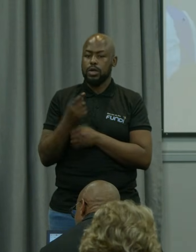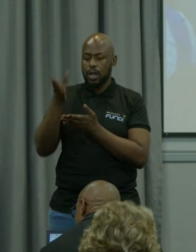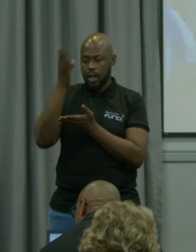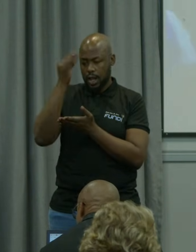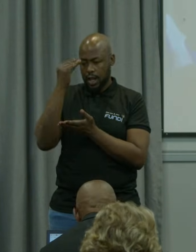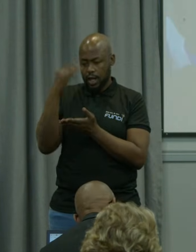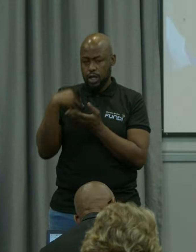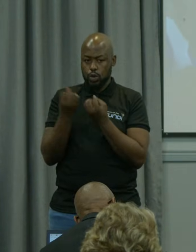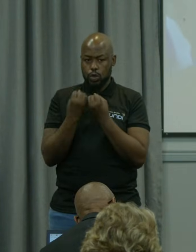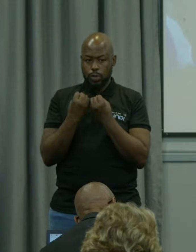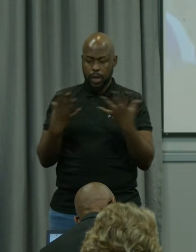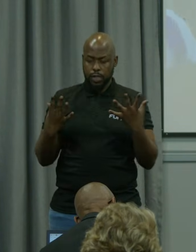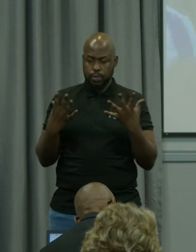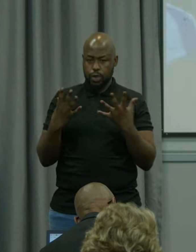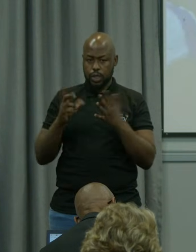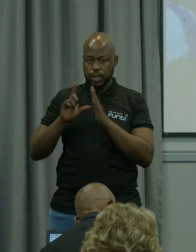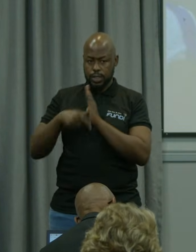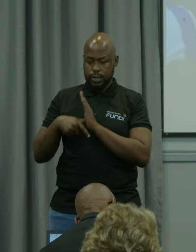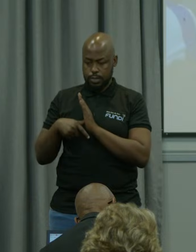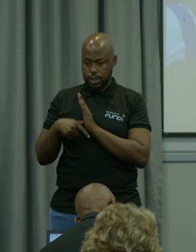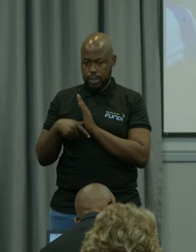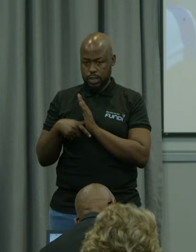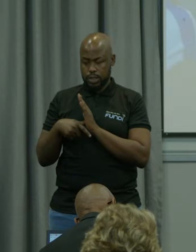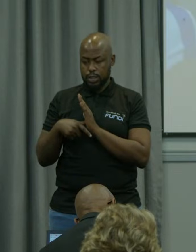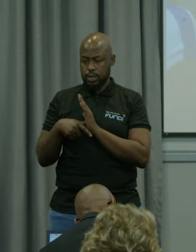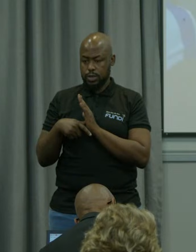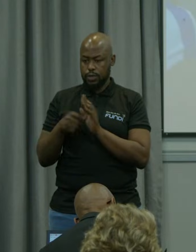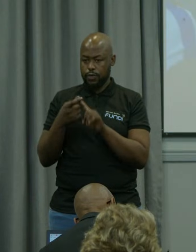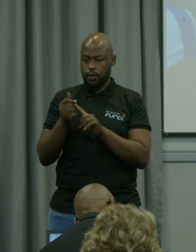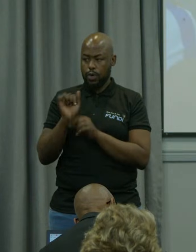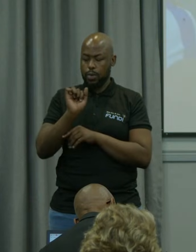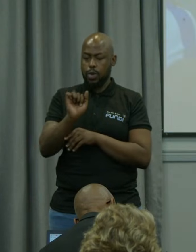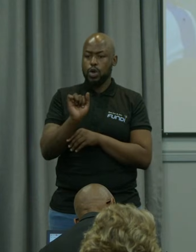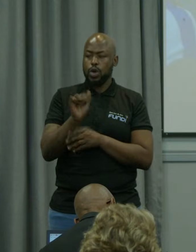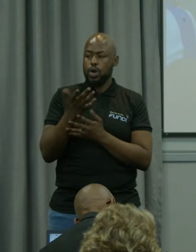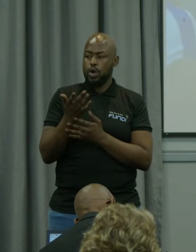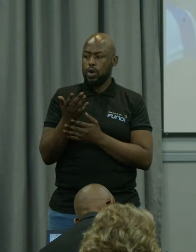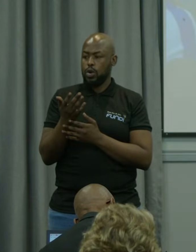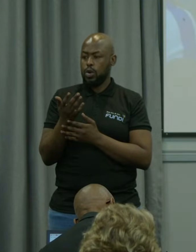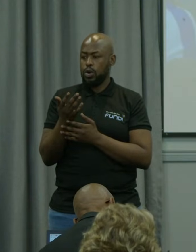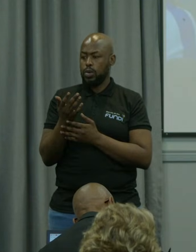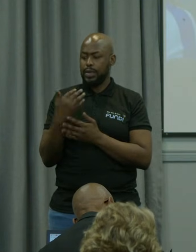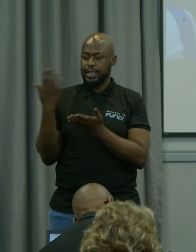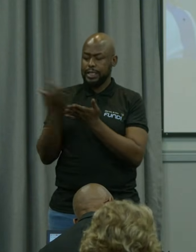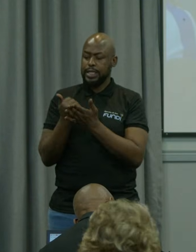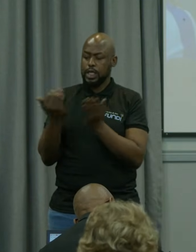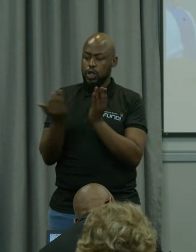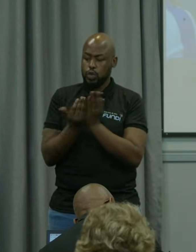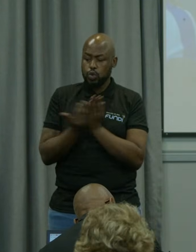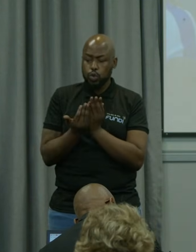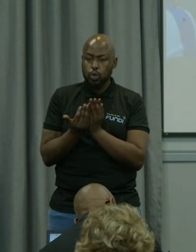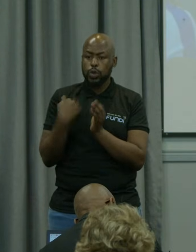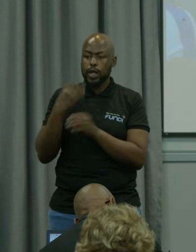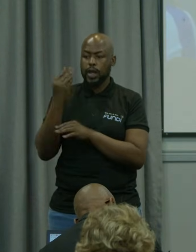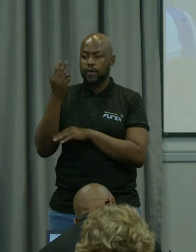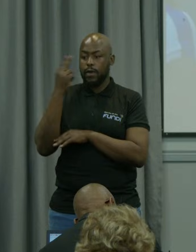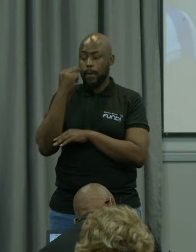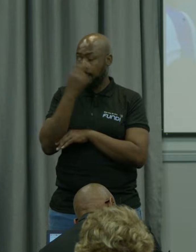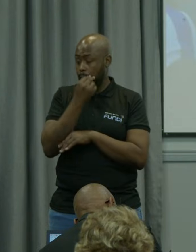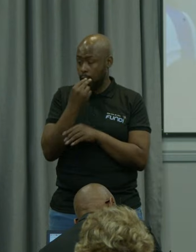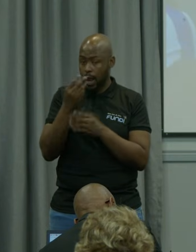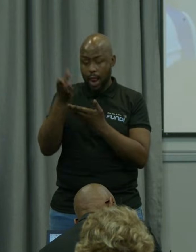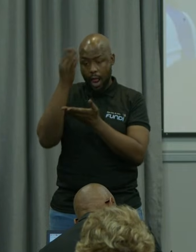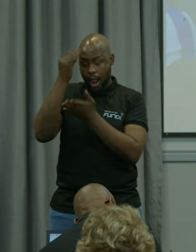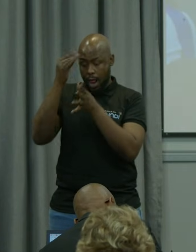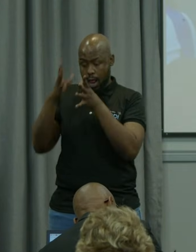multiple disabilities. In terms of for argument's sake, let's take a school that has a blind learner and